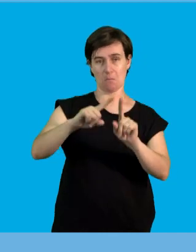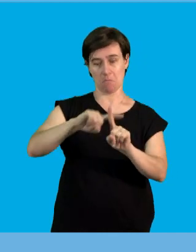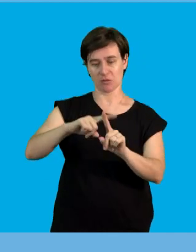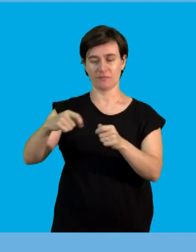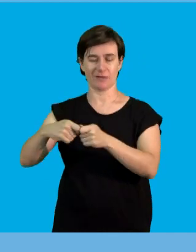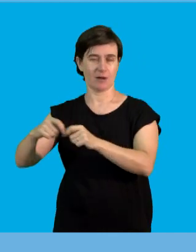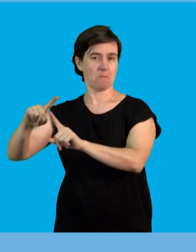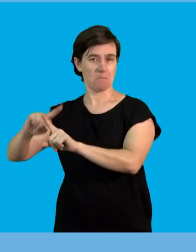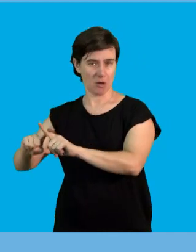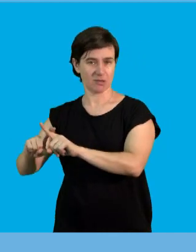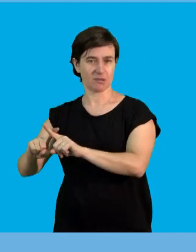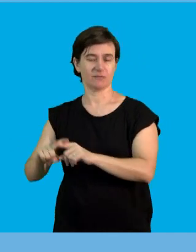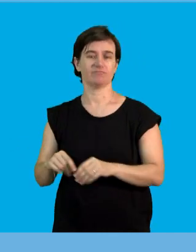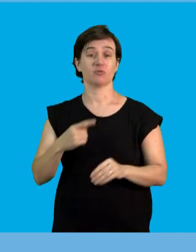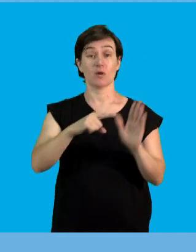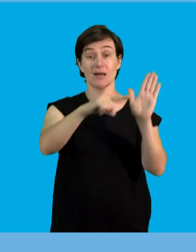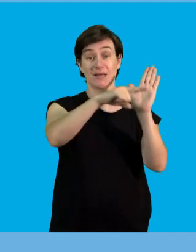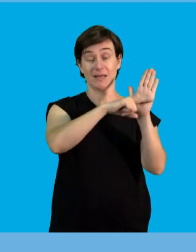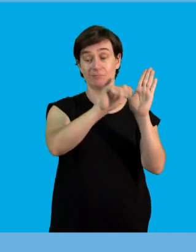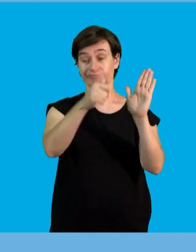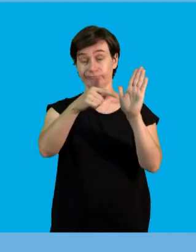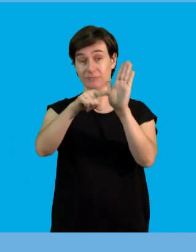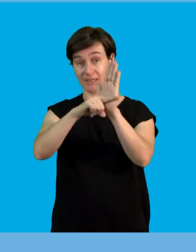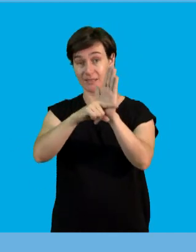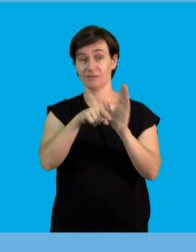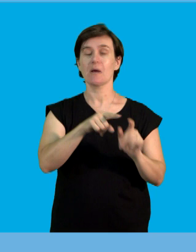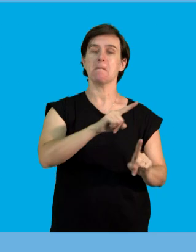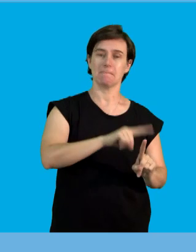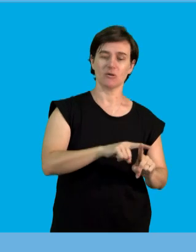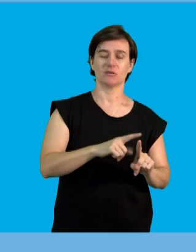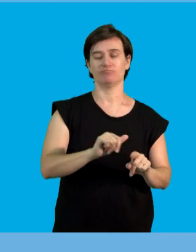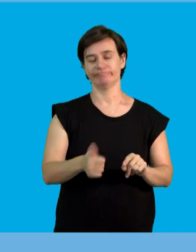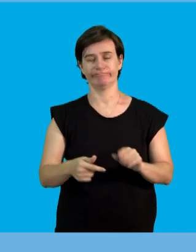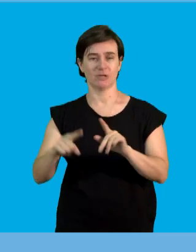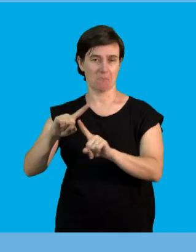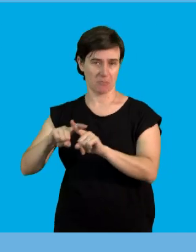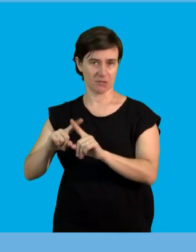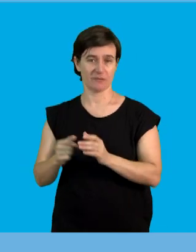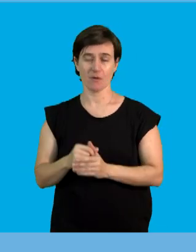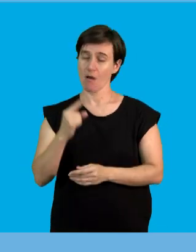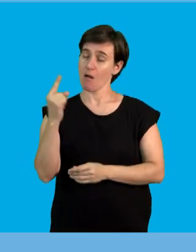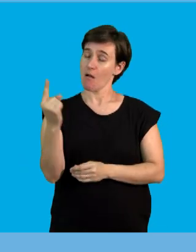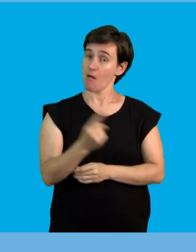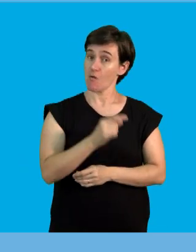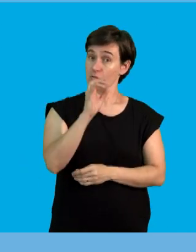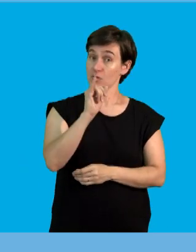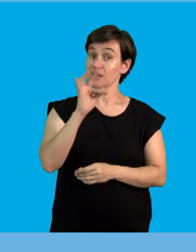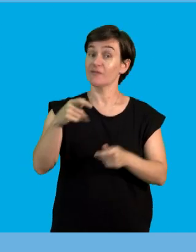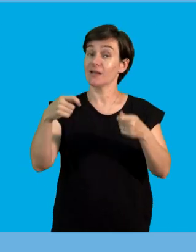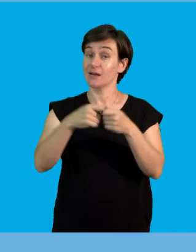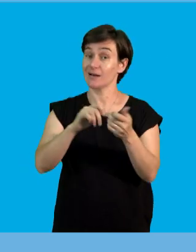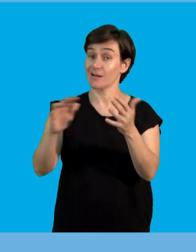terminals are also going to be connected together. Hence, we're saying that a negative to a negative and a positive to a positive, that's only